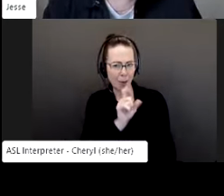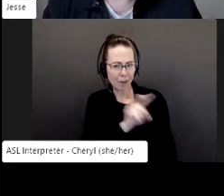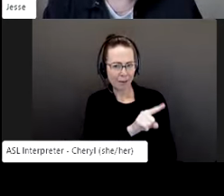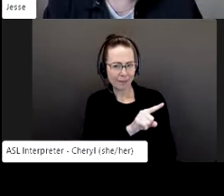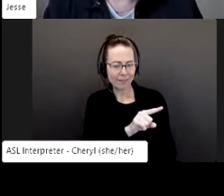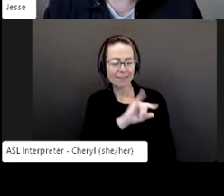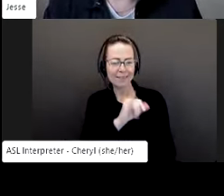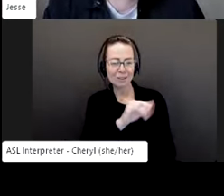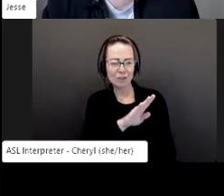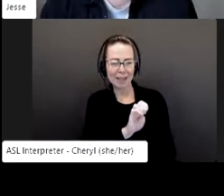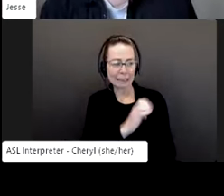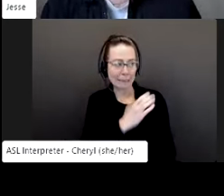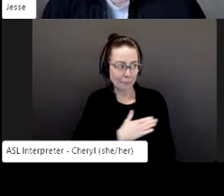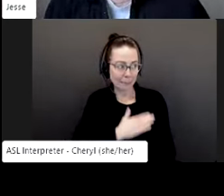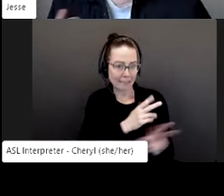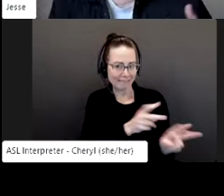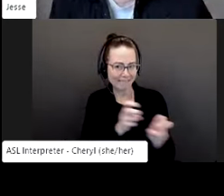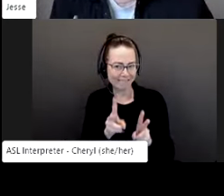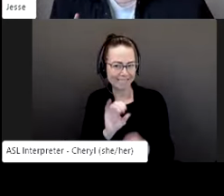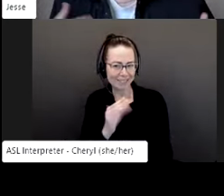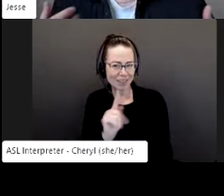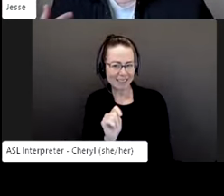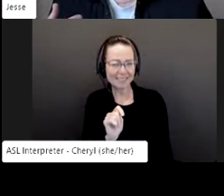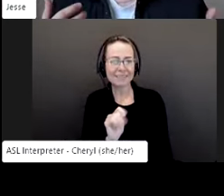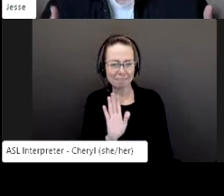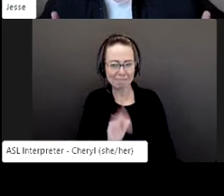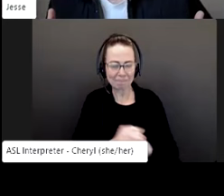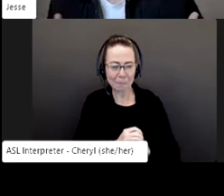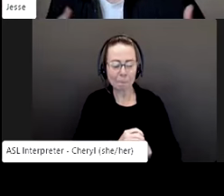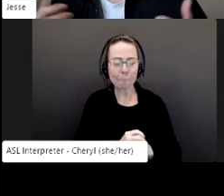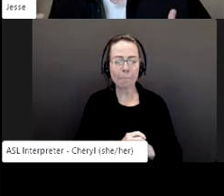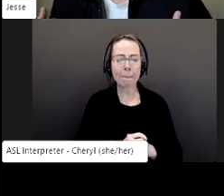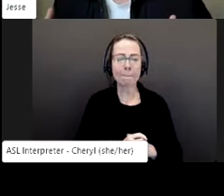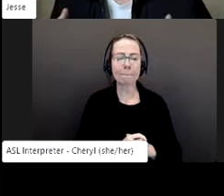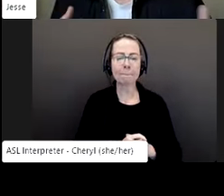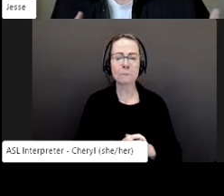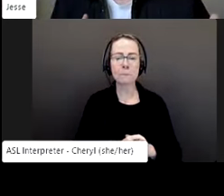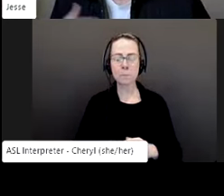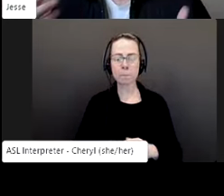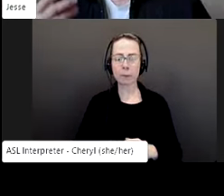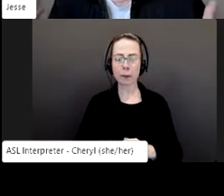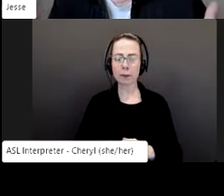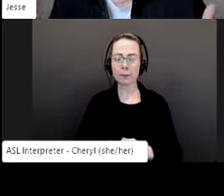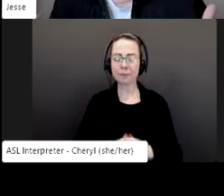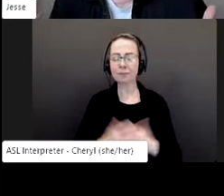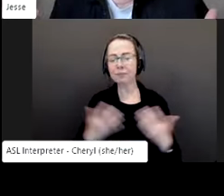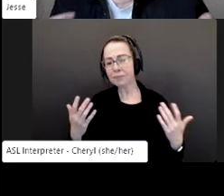stick this in the chat. You'll see me a few times through this presentation say, you know, like